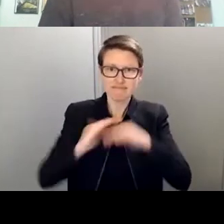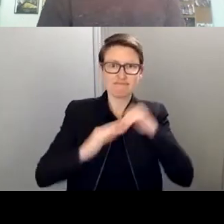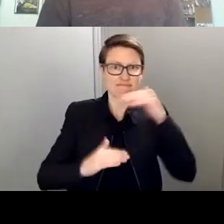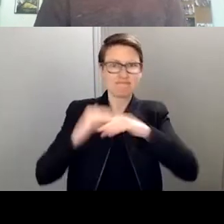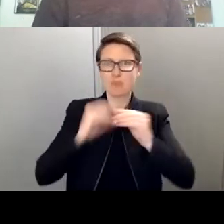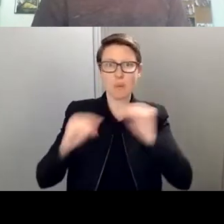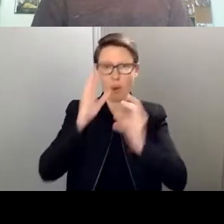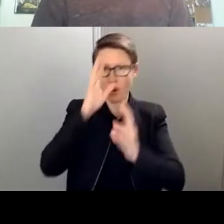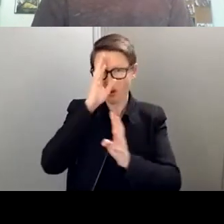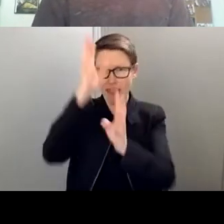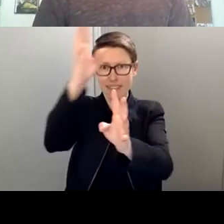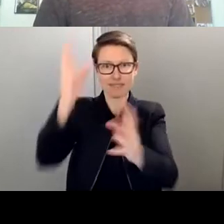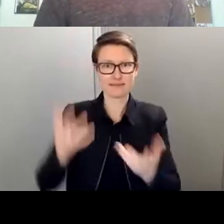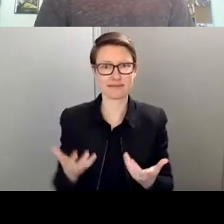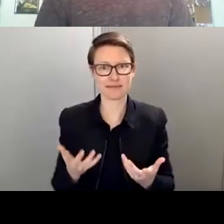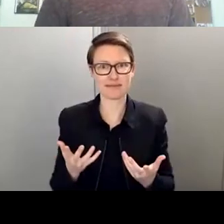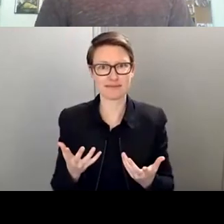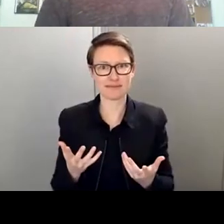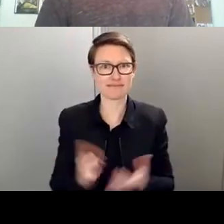Next.